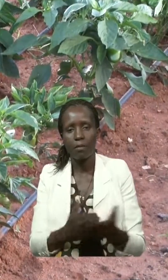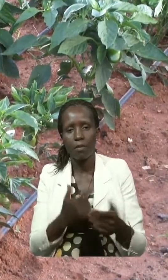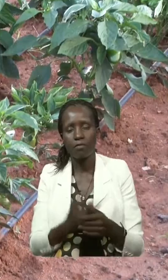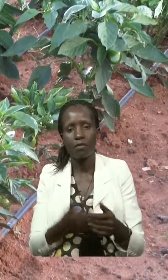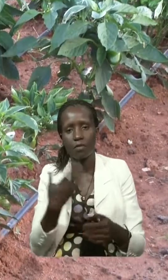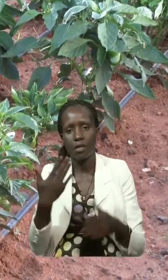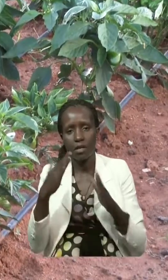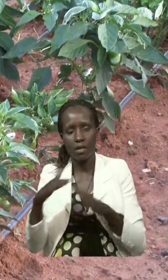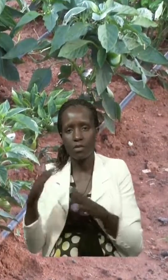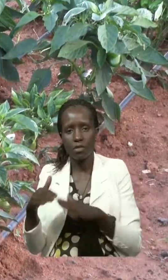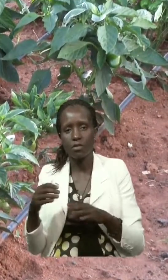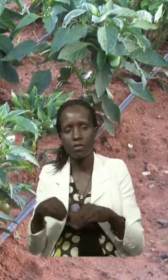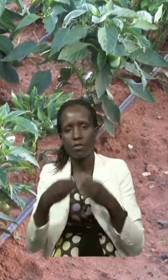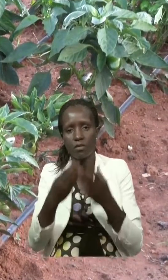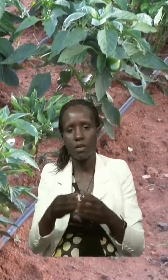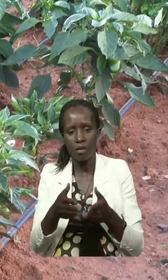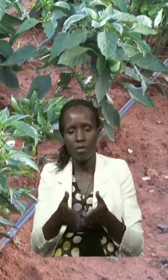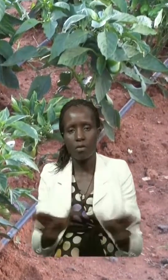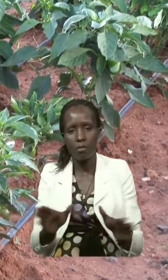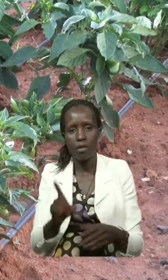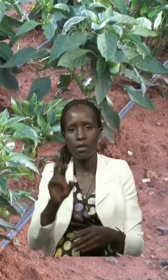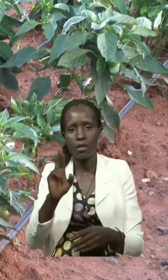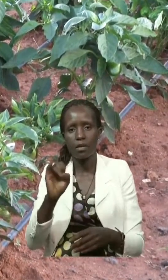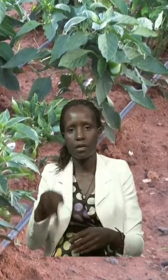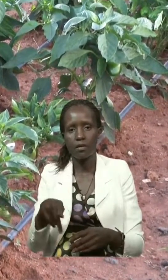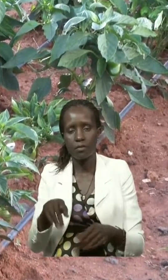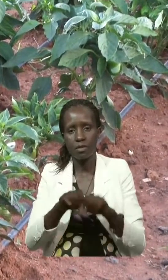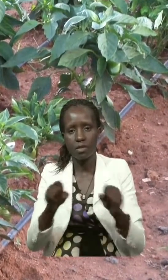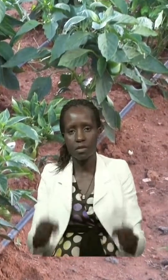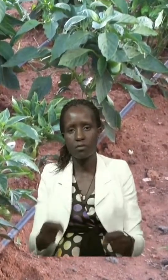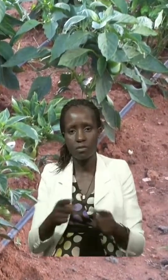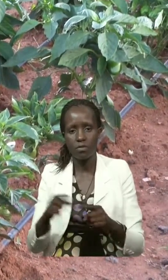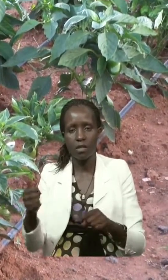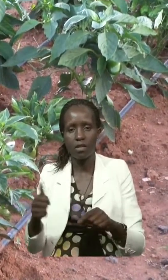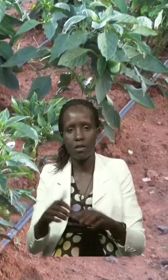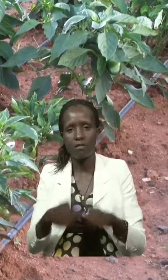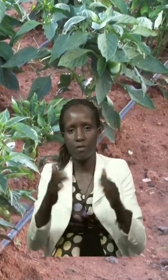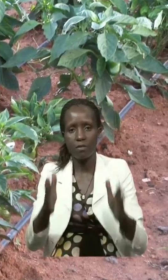Apart from greenhouses, we have also provided open drip systems to some farmers.